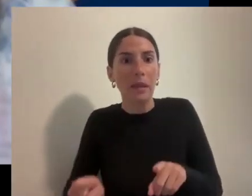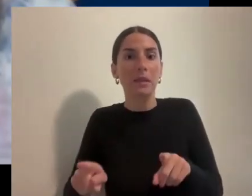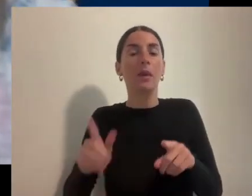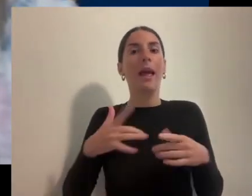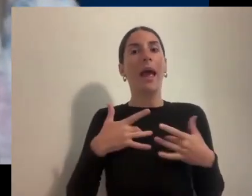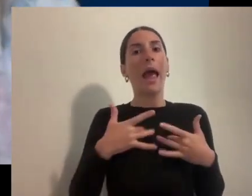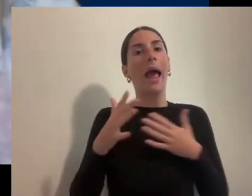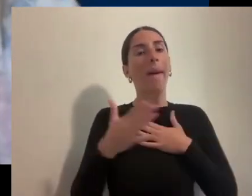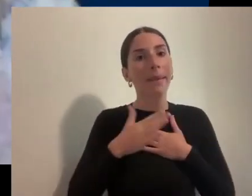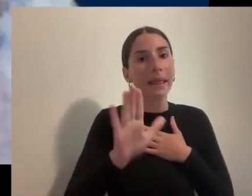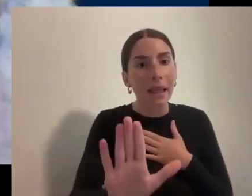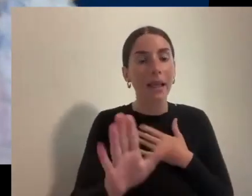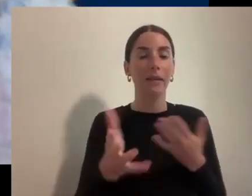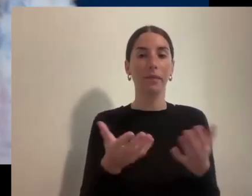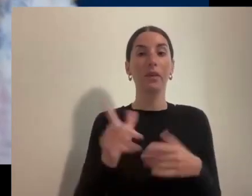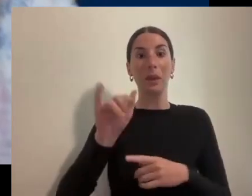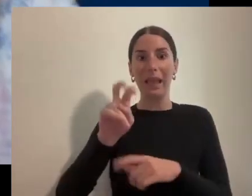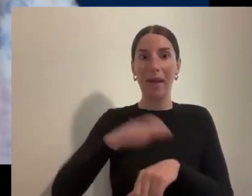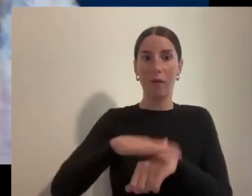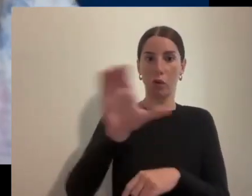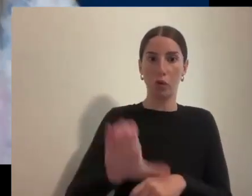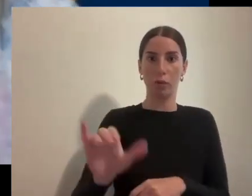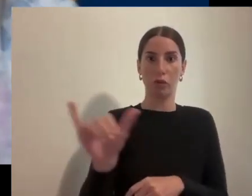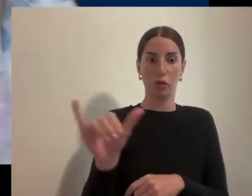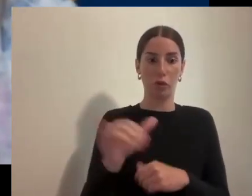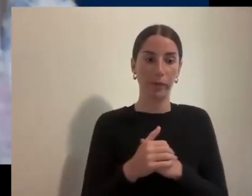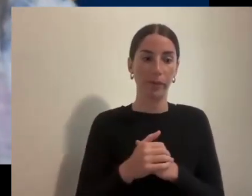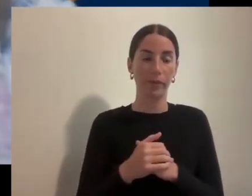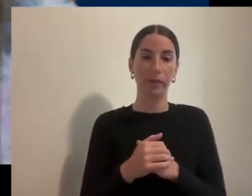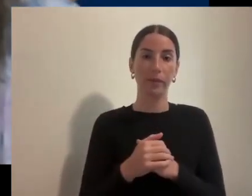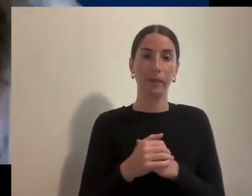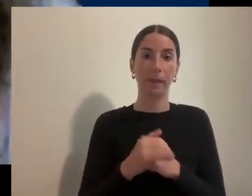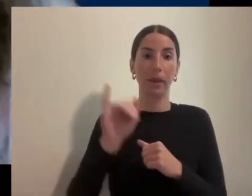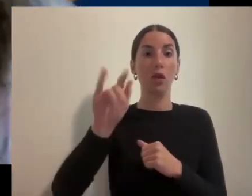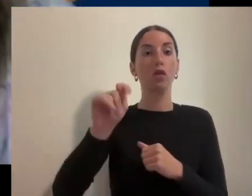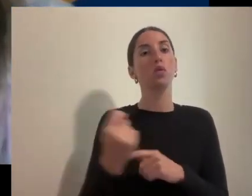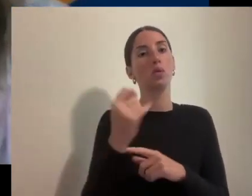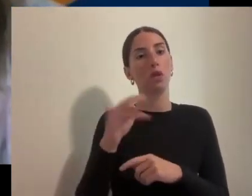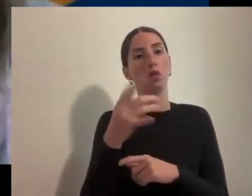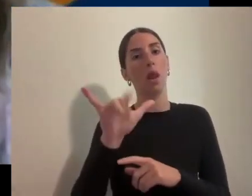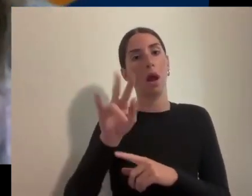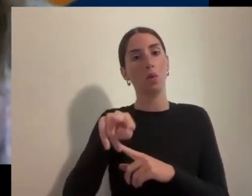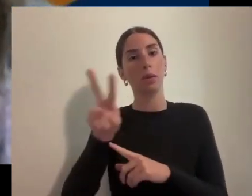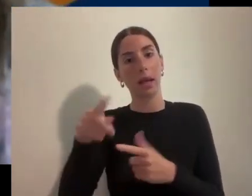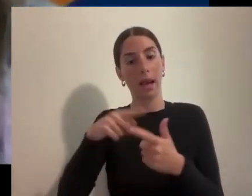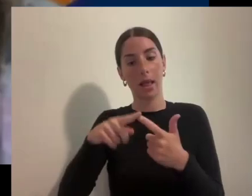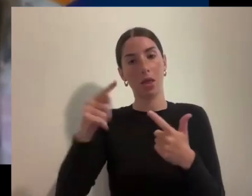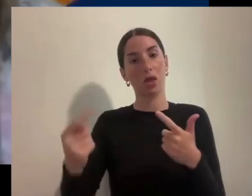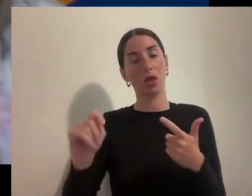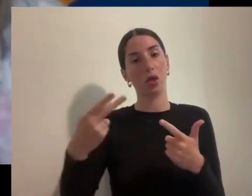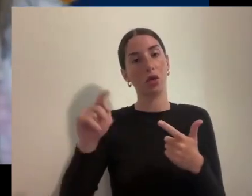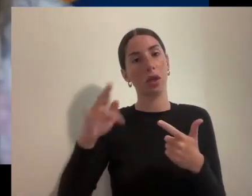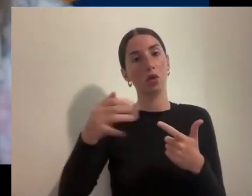empathy. It is live via Zoom on Tuesday, July 22nd and Thursday, July 24th from